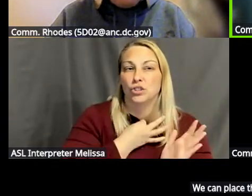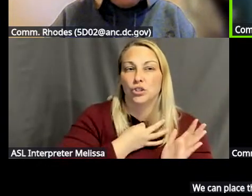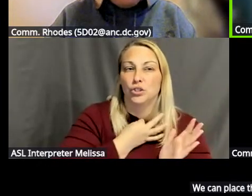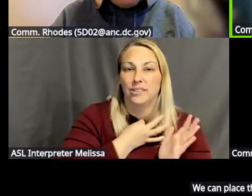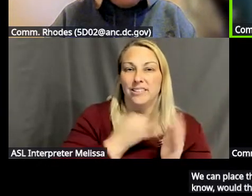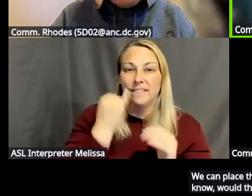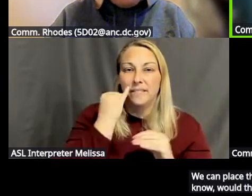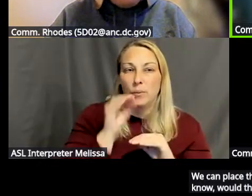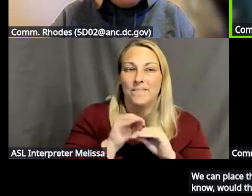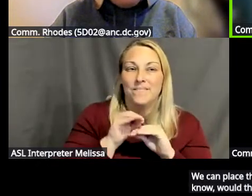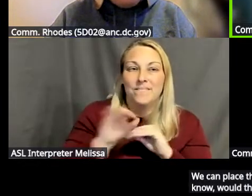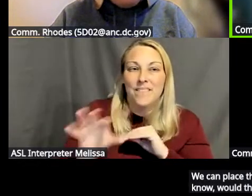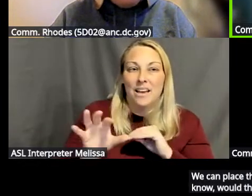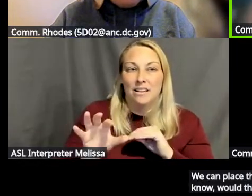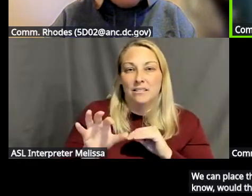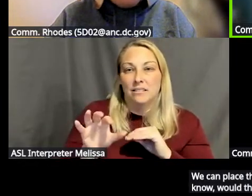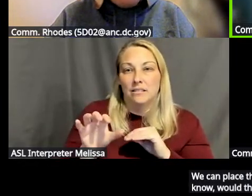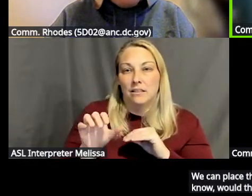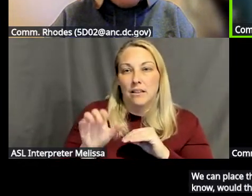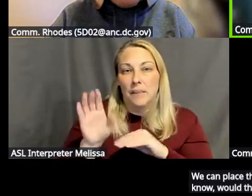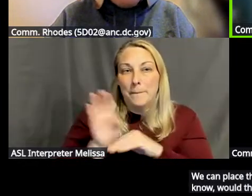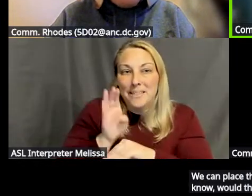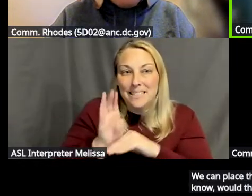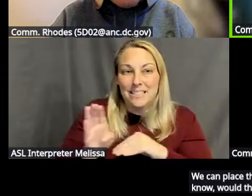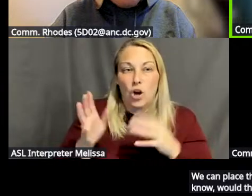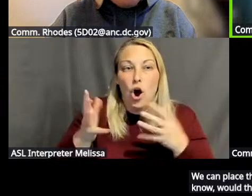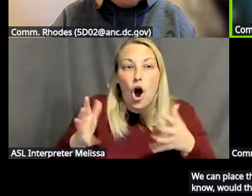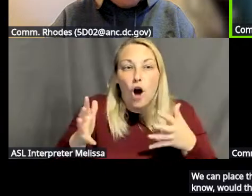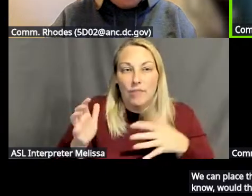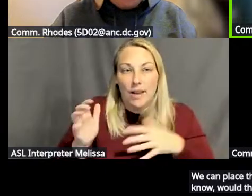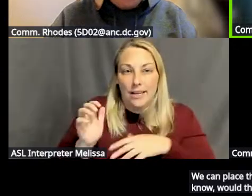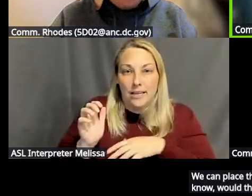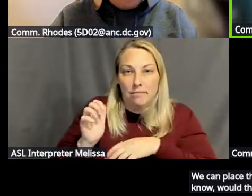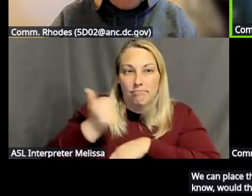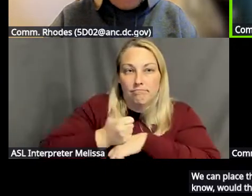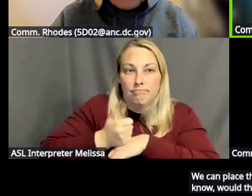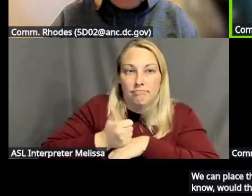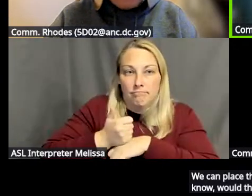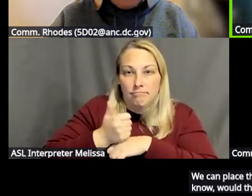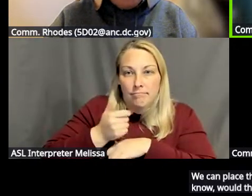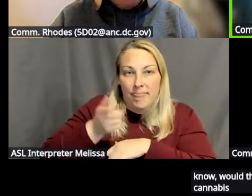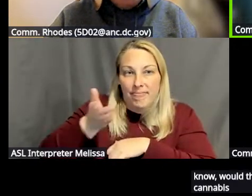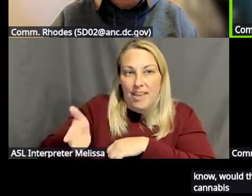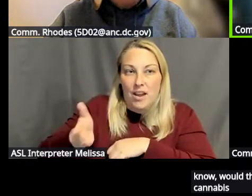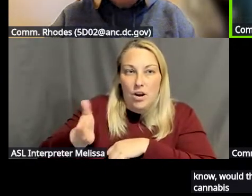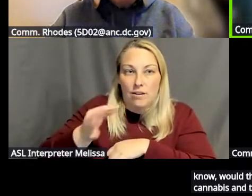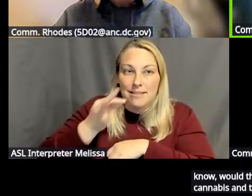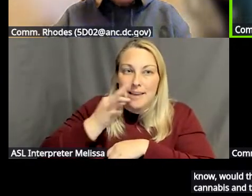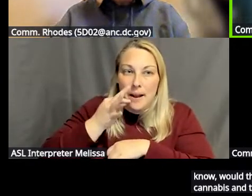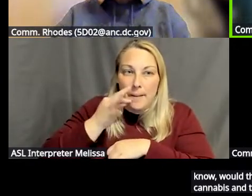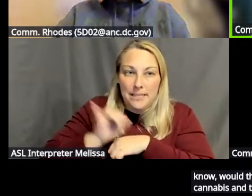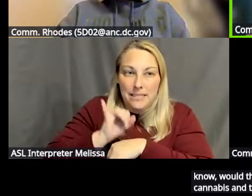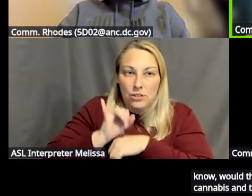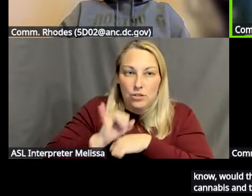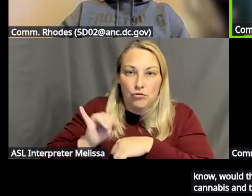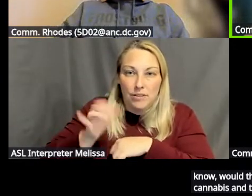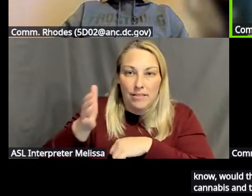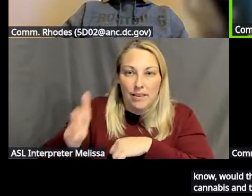any of the businesses that already are working in cannabis in the cannabis industry in Ivy City?